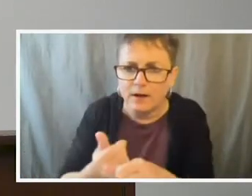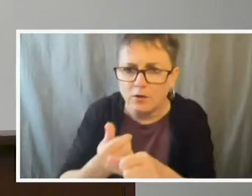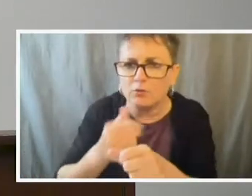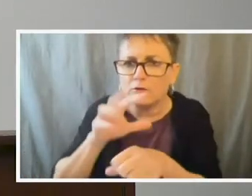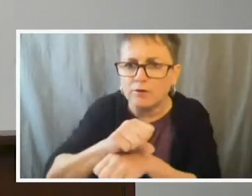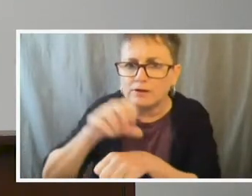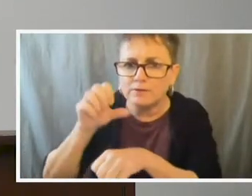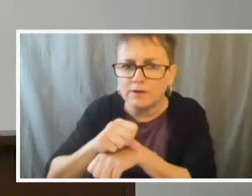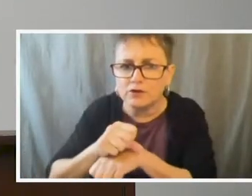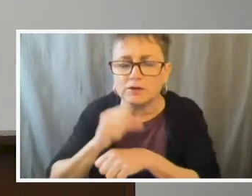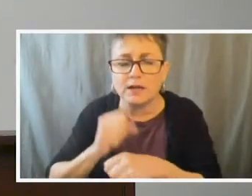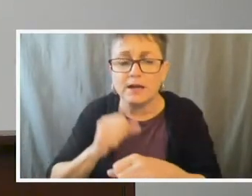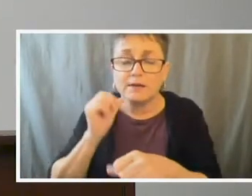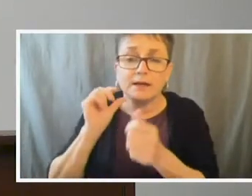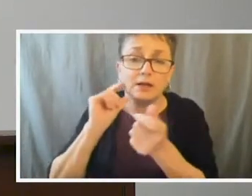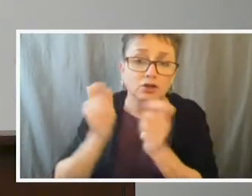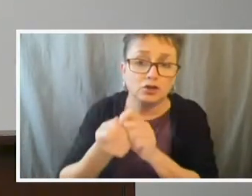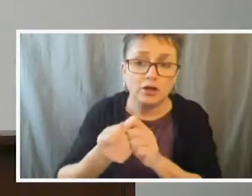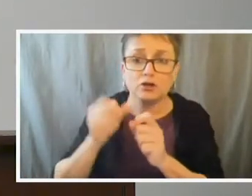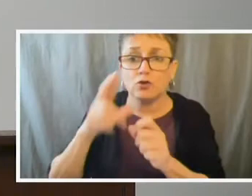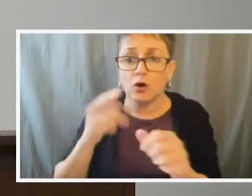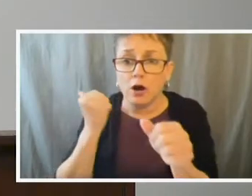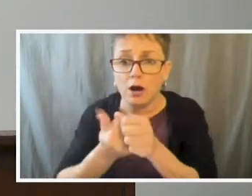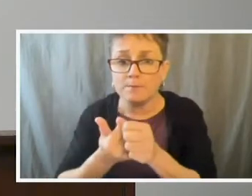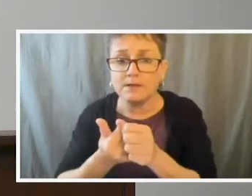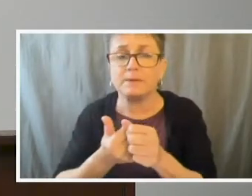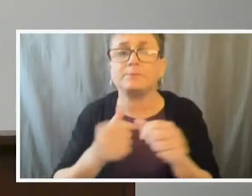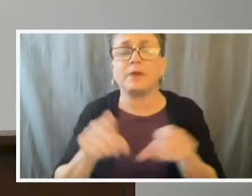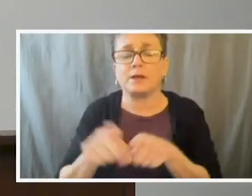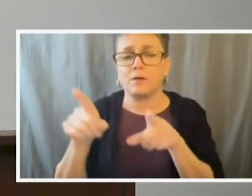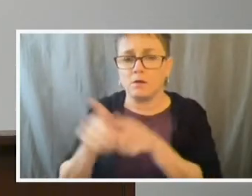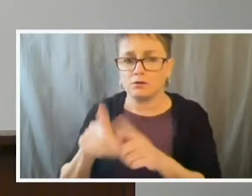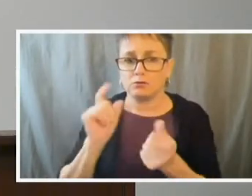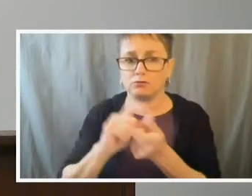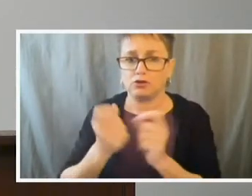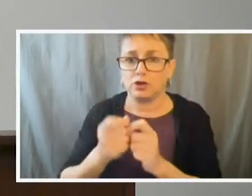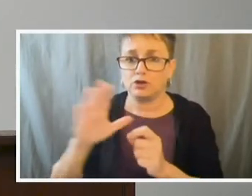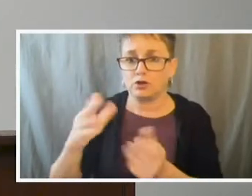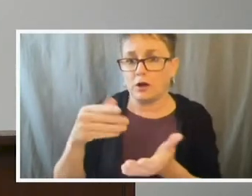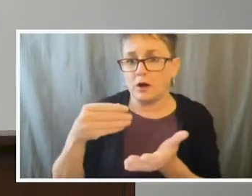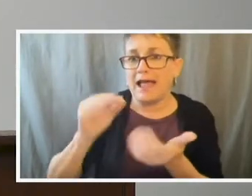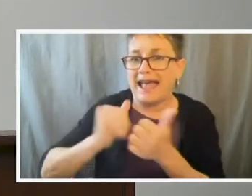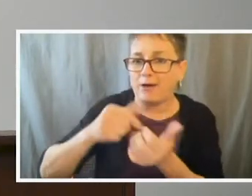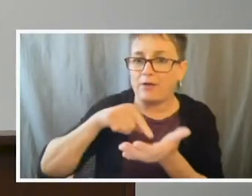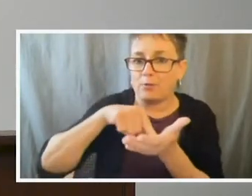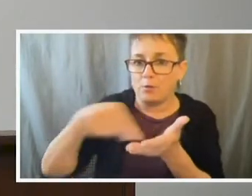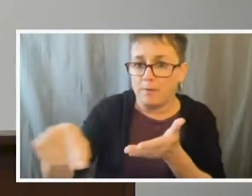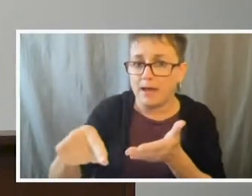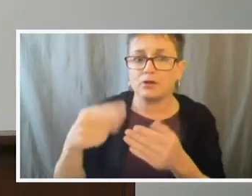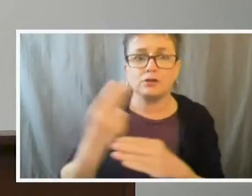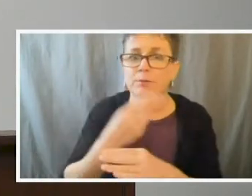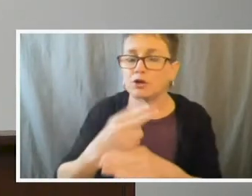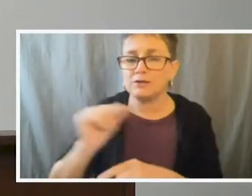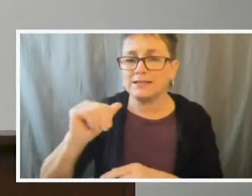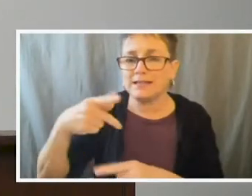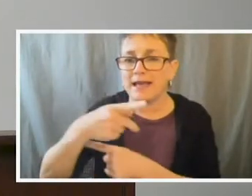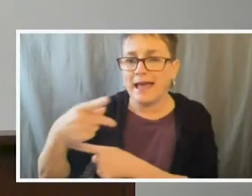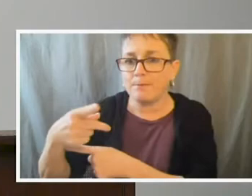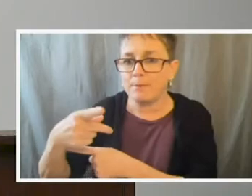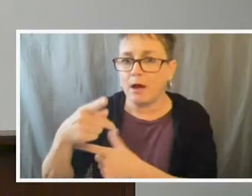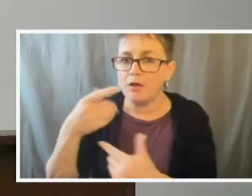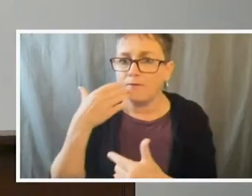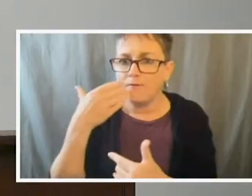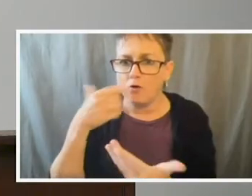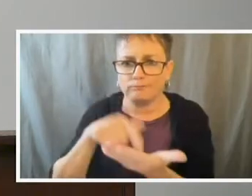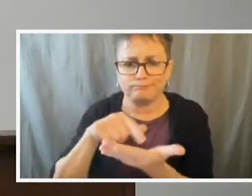monitor the status of their Easy Wallet payment accounts with just a few clicks of the app. The app was developed in direct response to customer feedback.